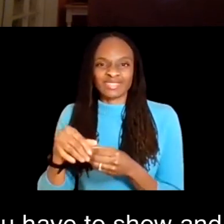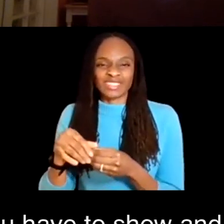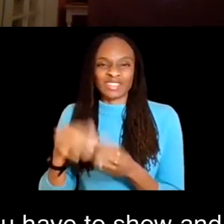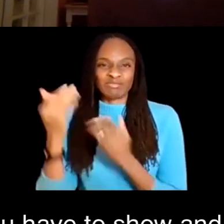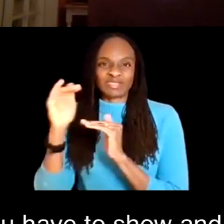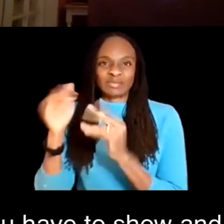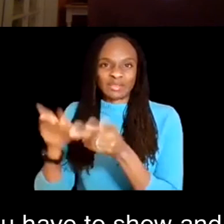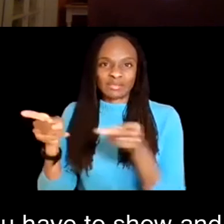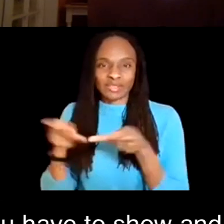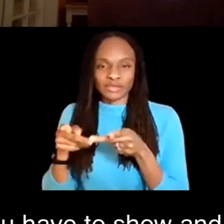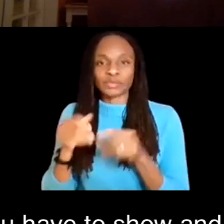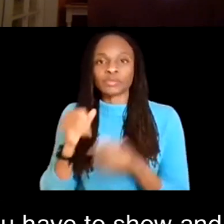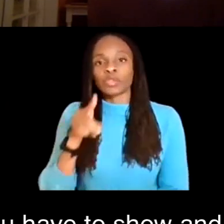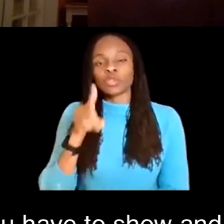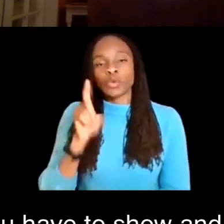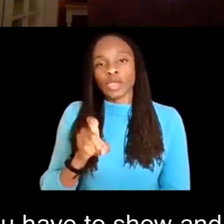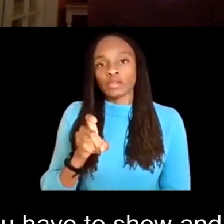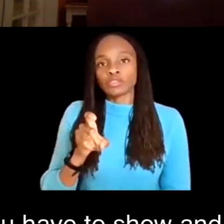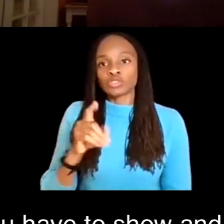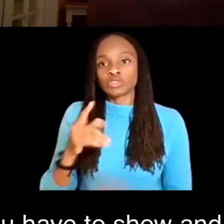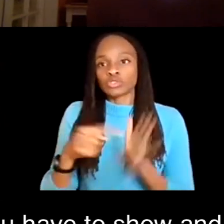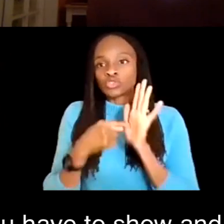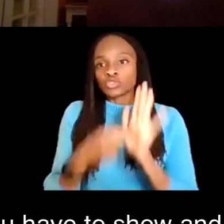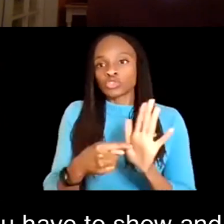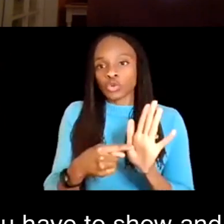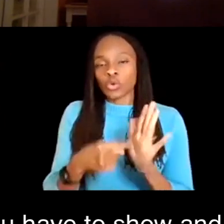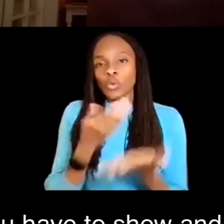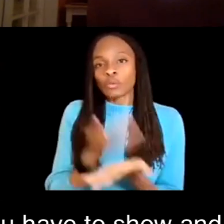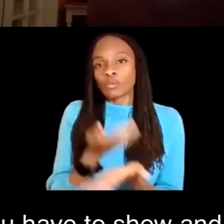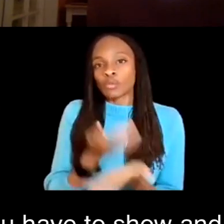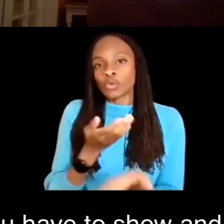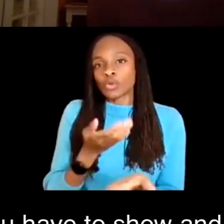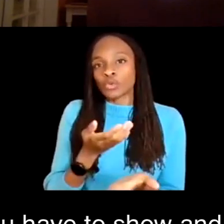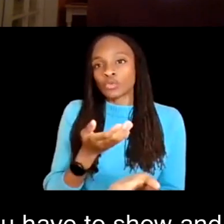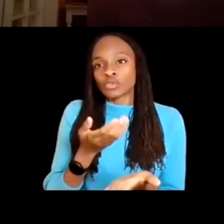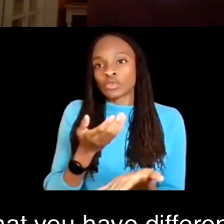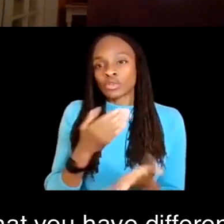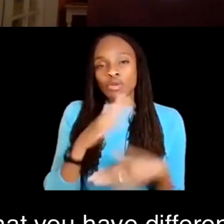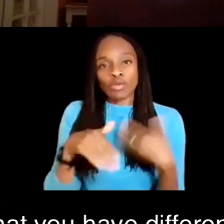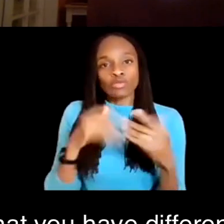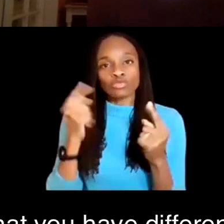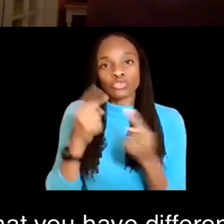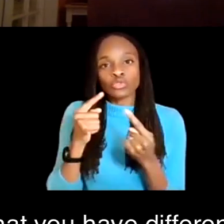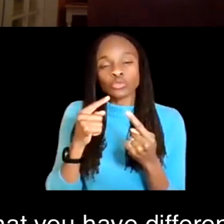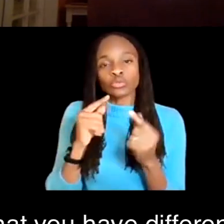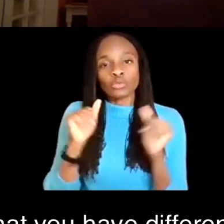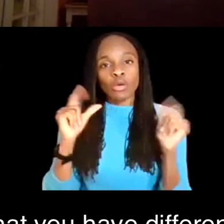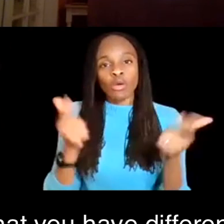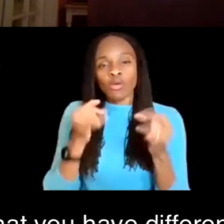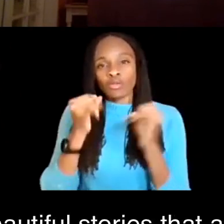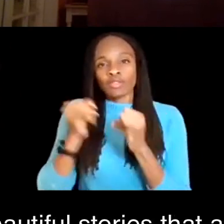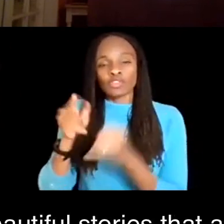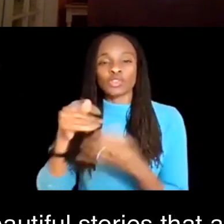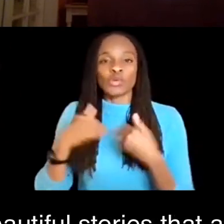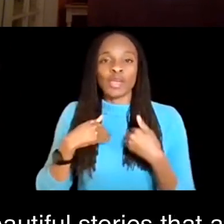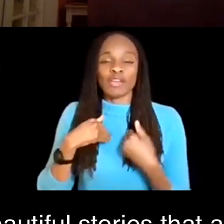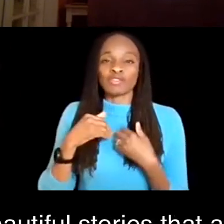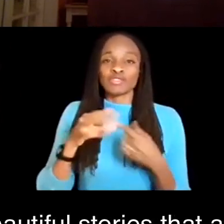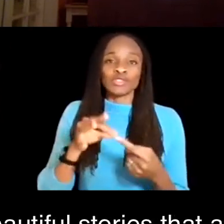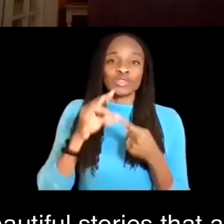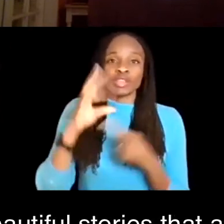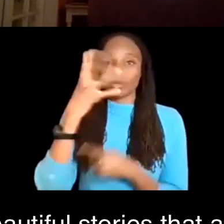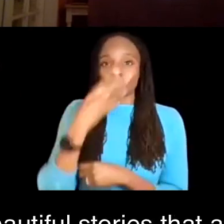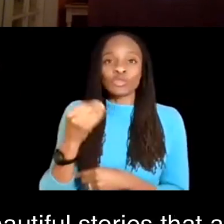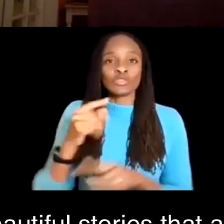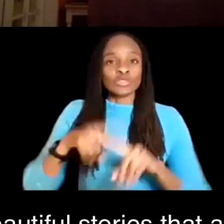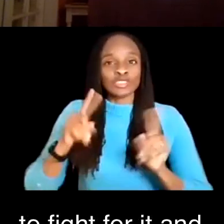And you have to show and prove, just like all individuals, that you have different stories, unique stories, beautiful stories that are